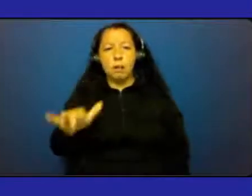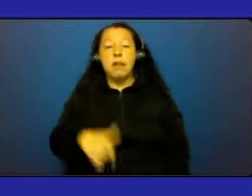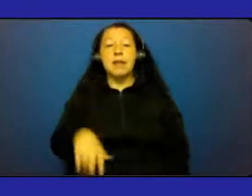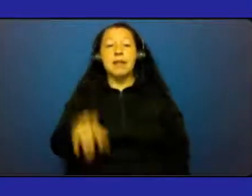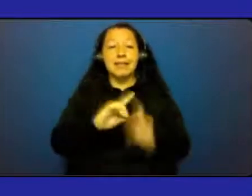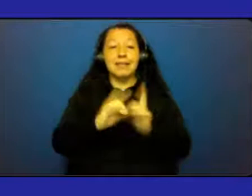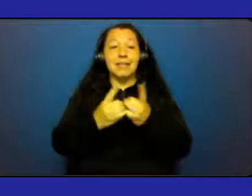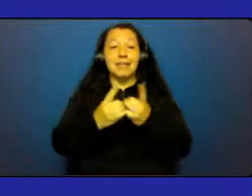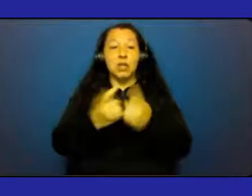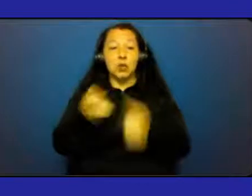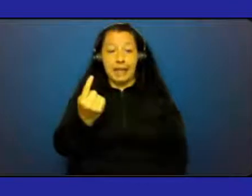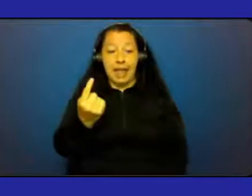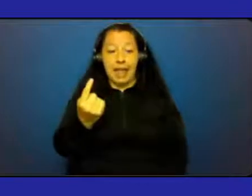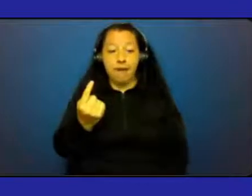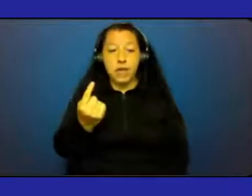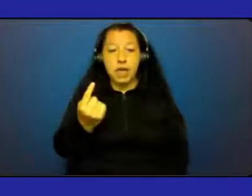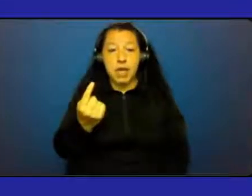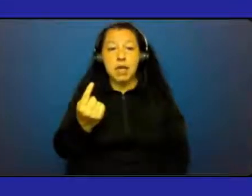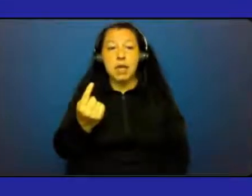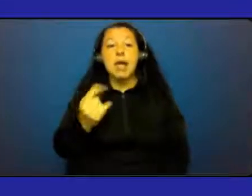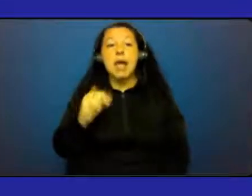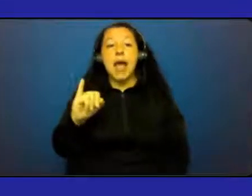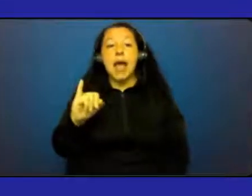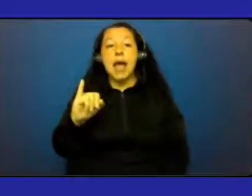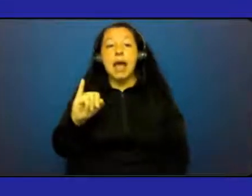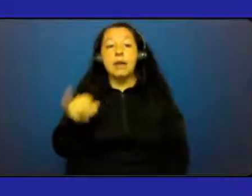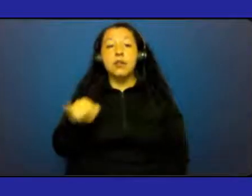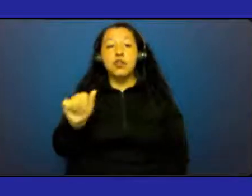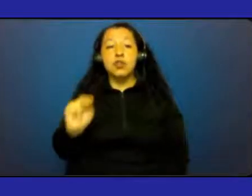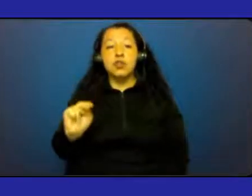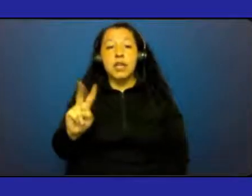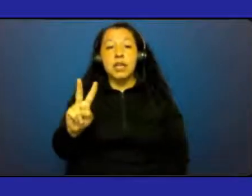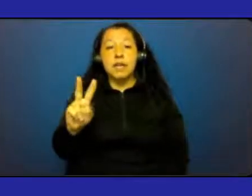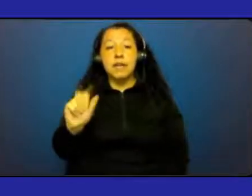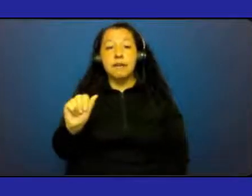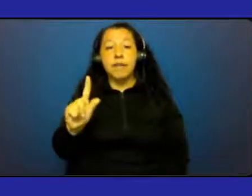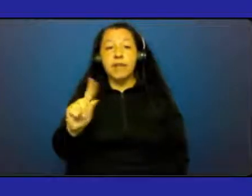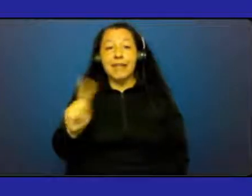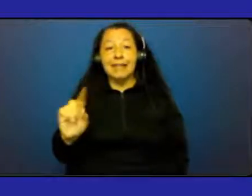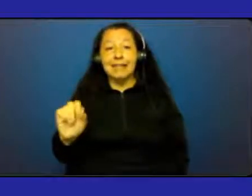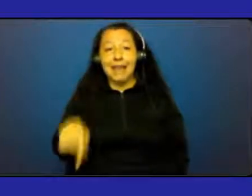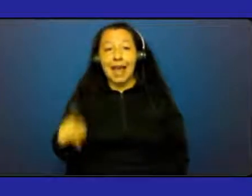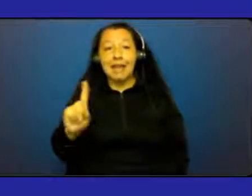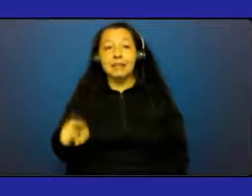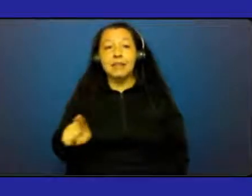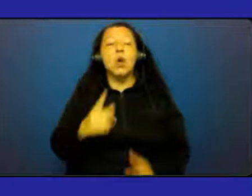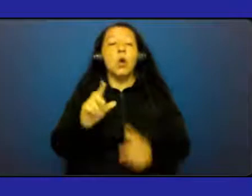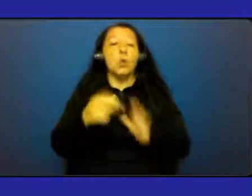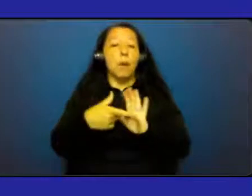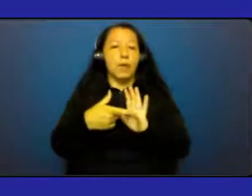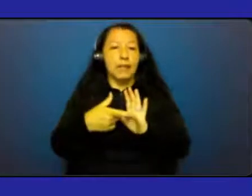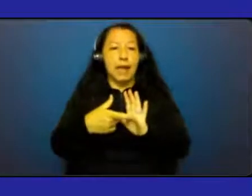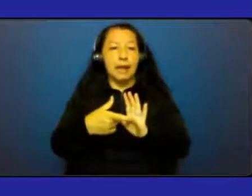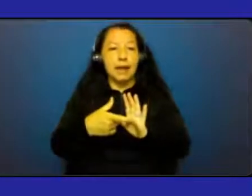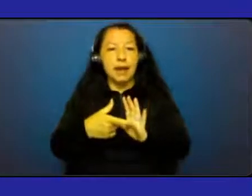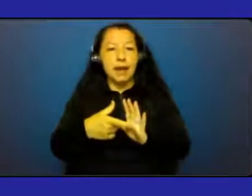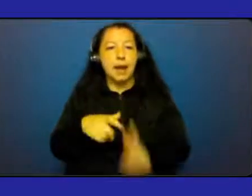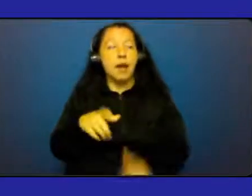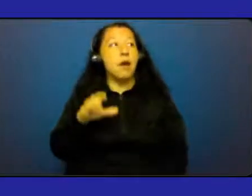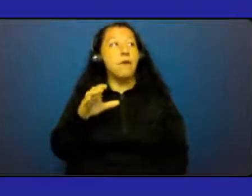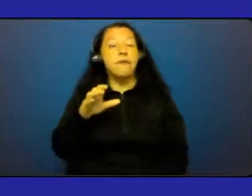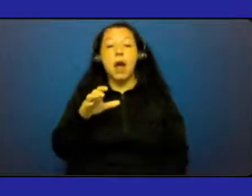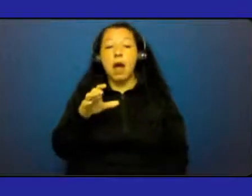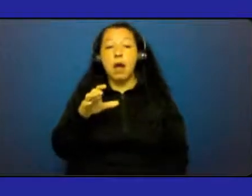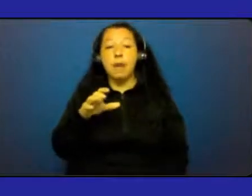11, and Jean Velasquez representing Congresswoman Yvette Clarke from District 9, all participating in a